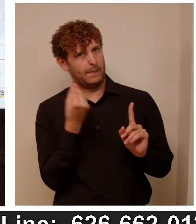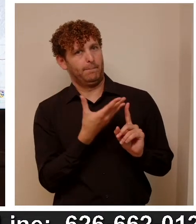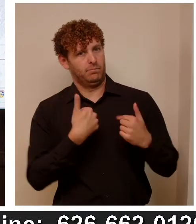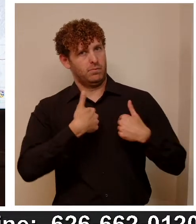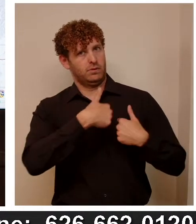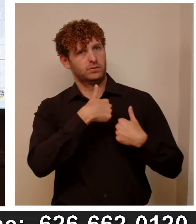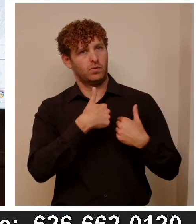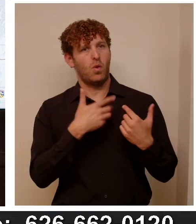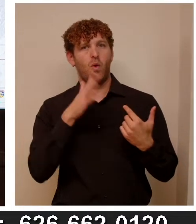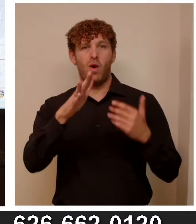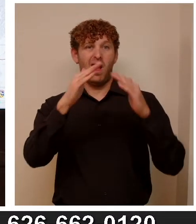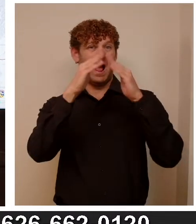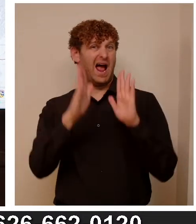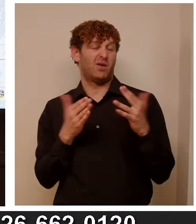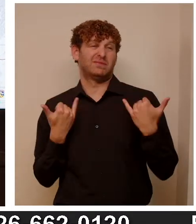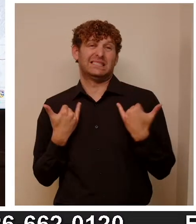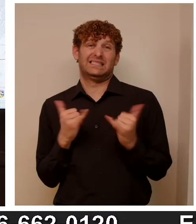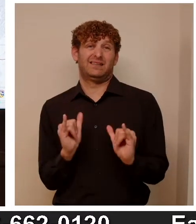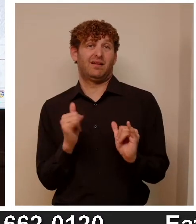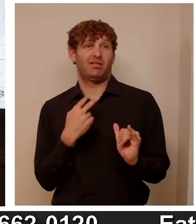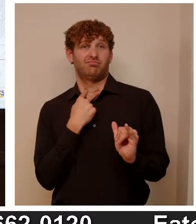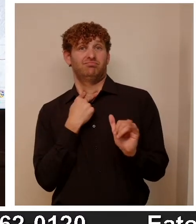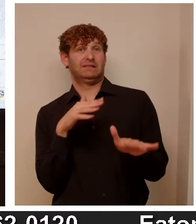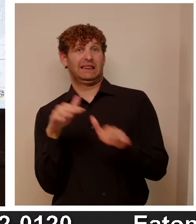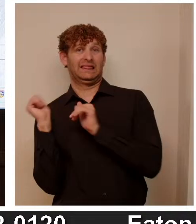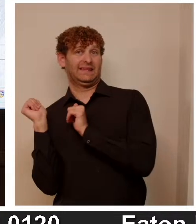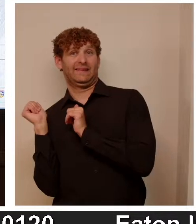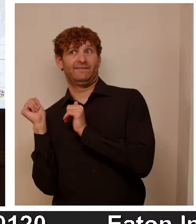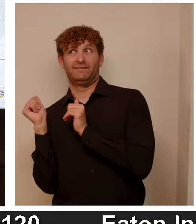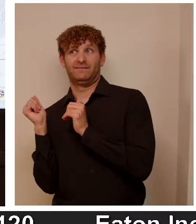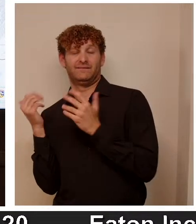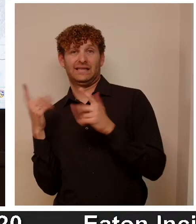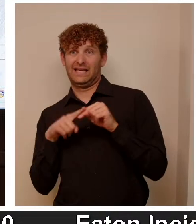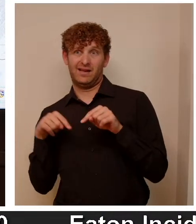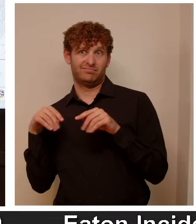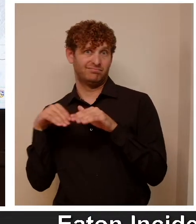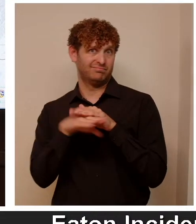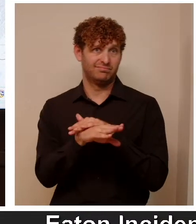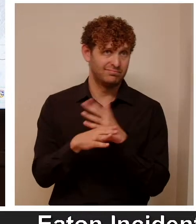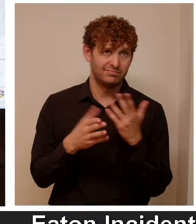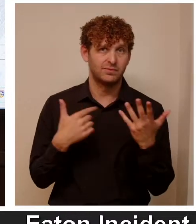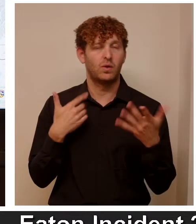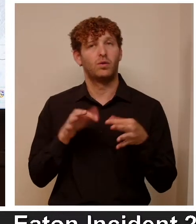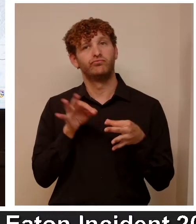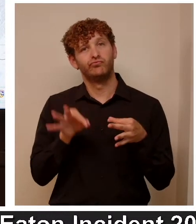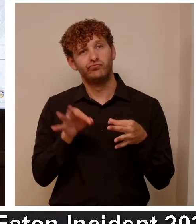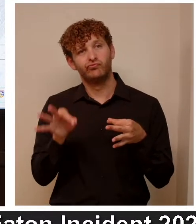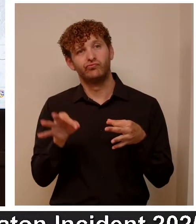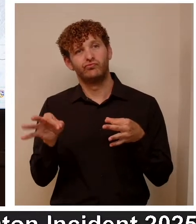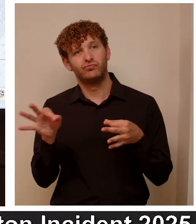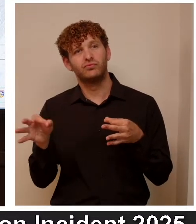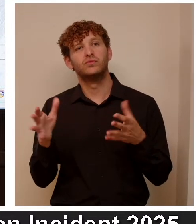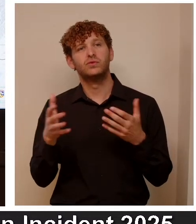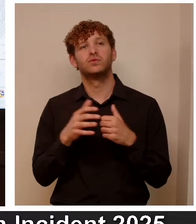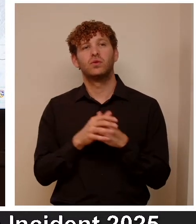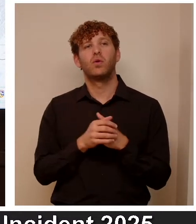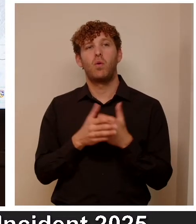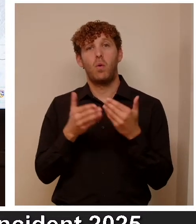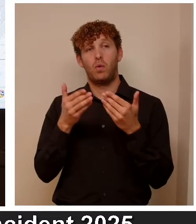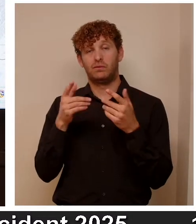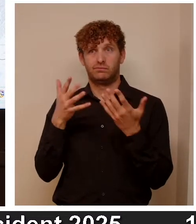home is in a mandatory evacuation zone, and you will need to reschedule the inspection once that is